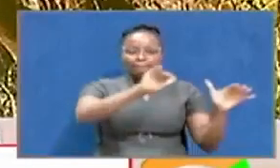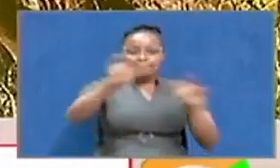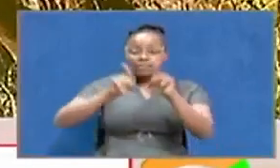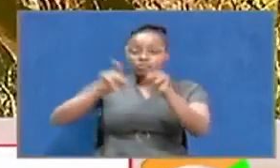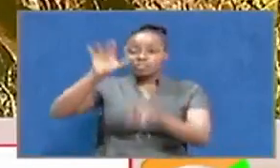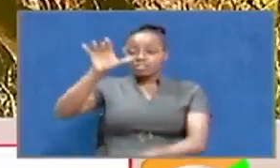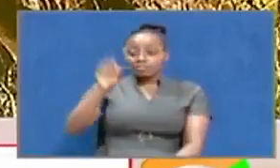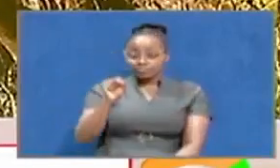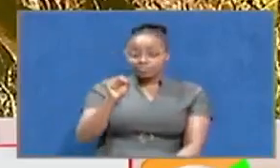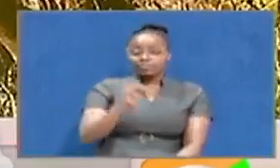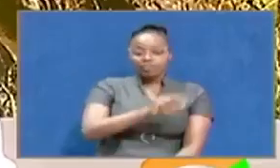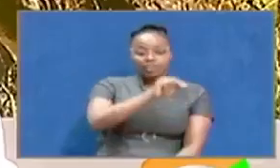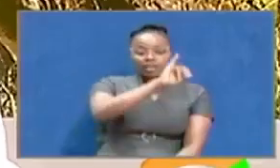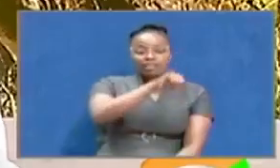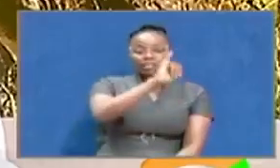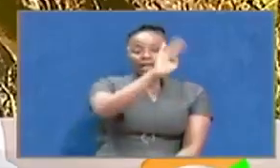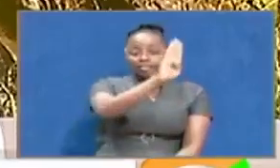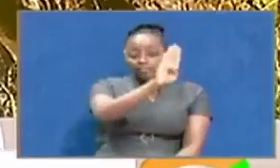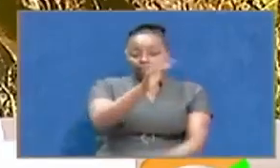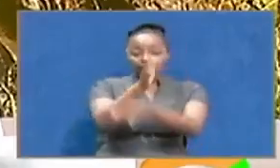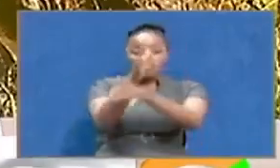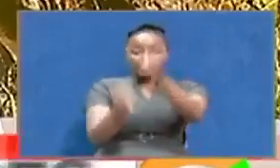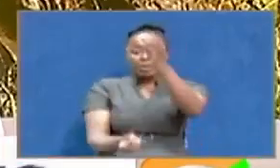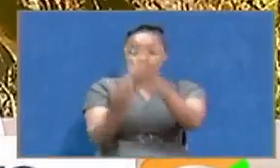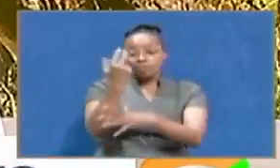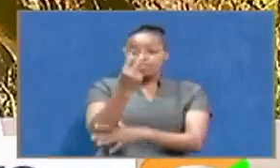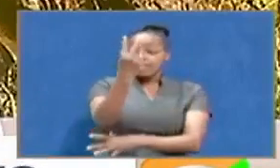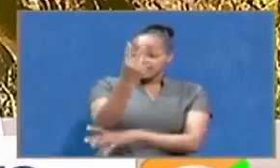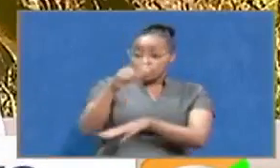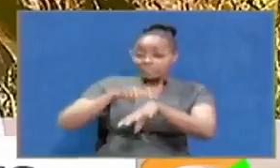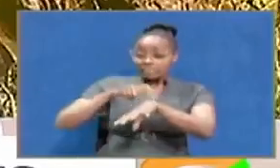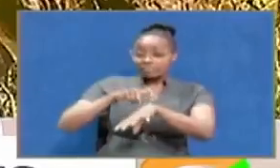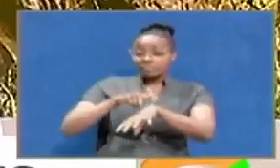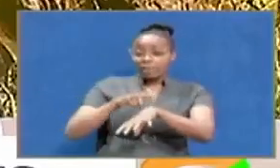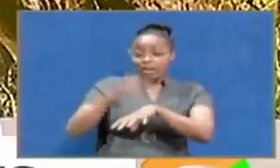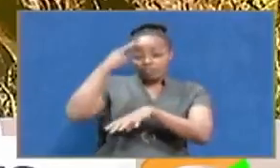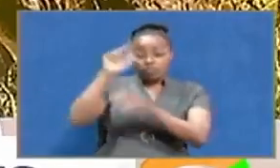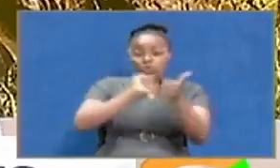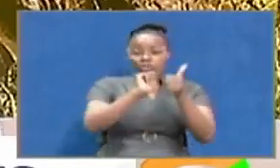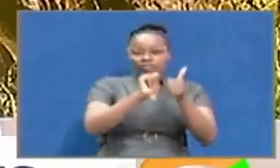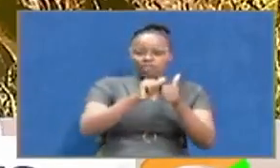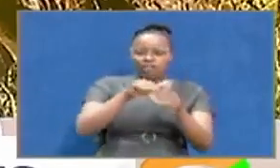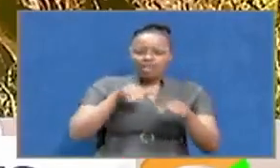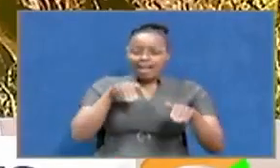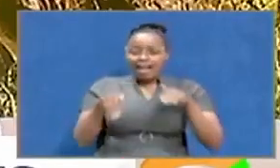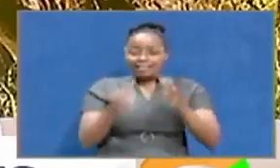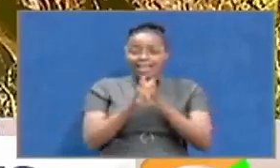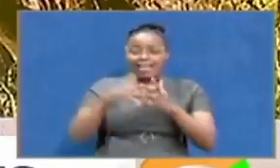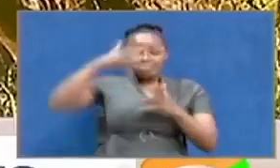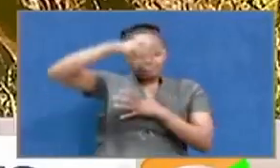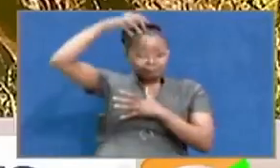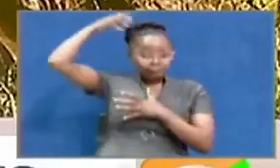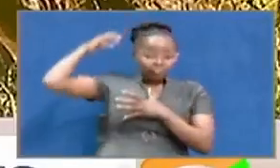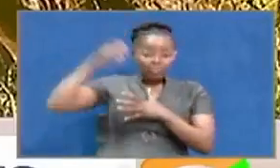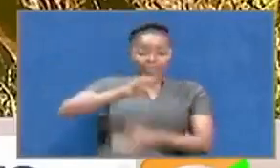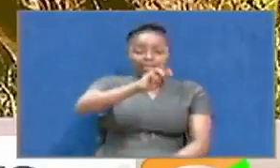Tourism Cabinet Secretary Najib Balala on Thursday launched the second phase strategy for spotted hyena and lions inside Maasai